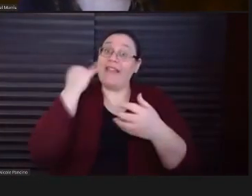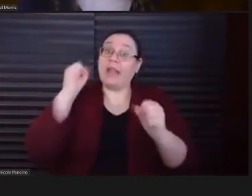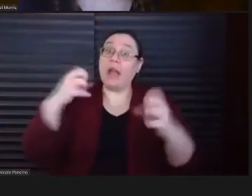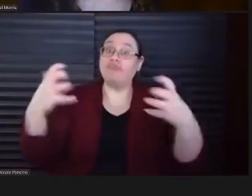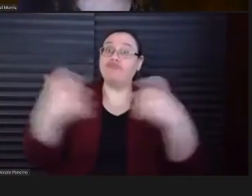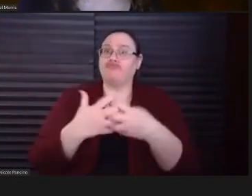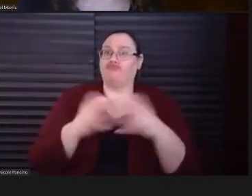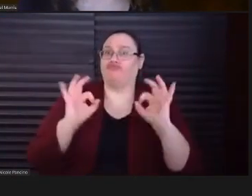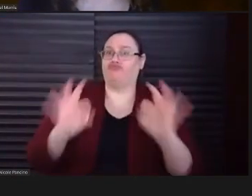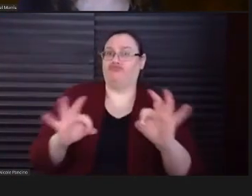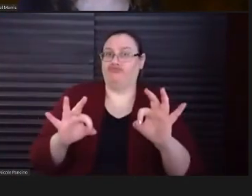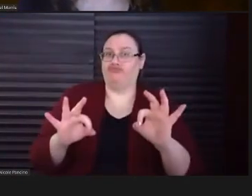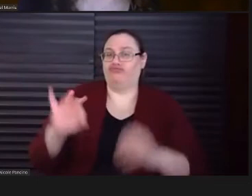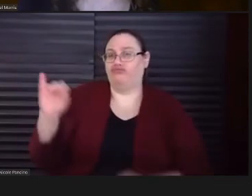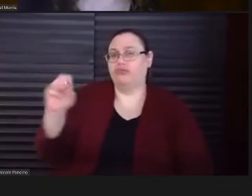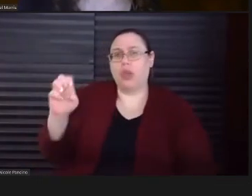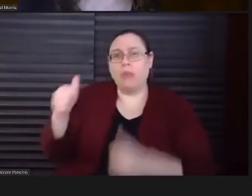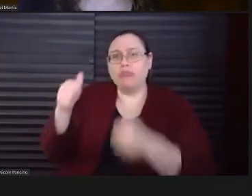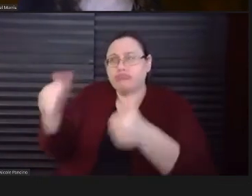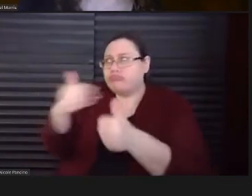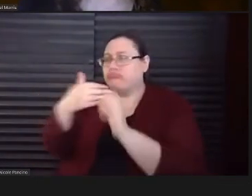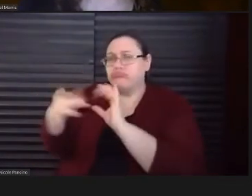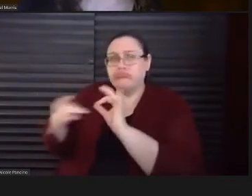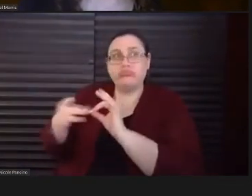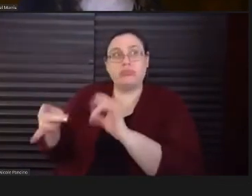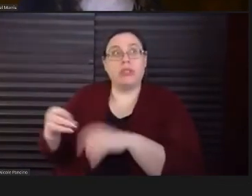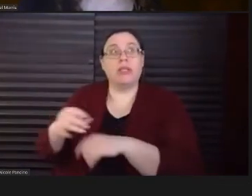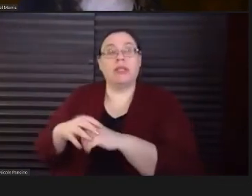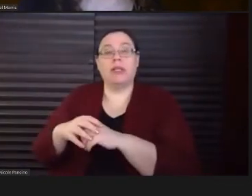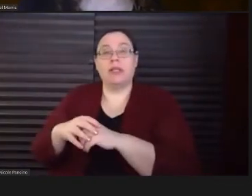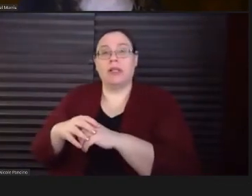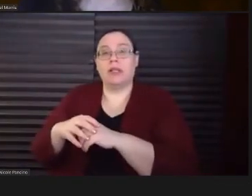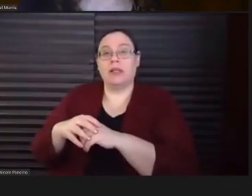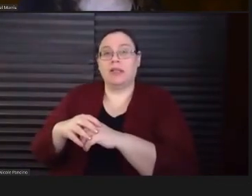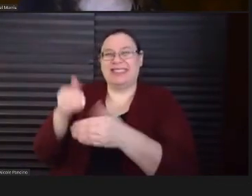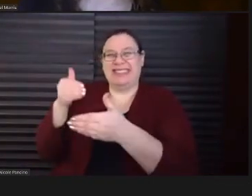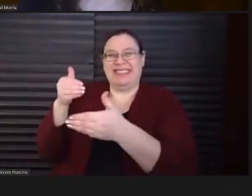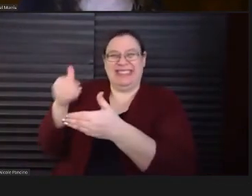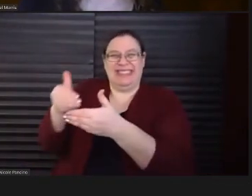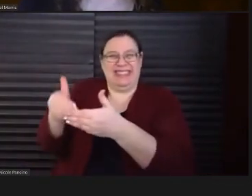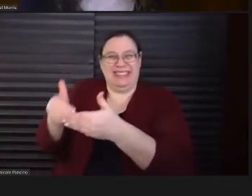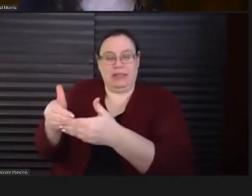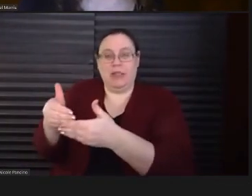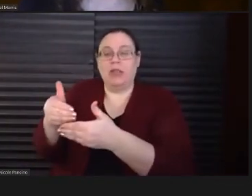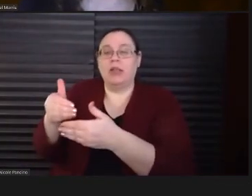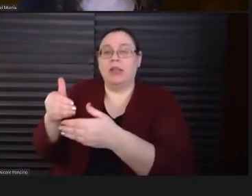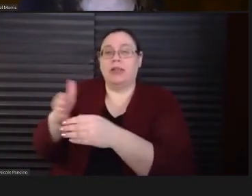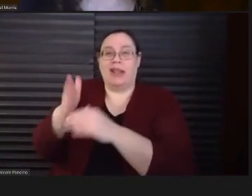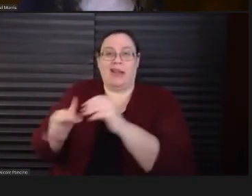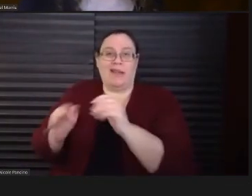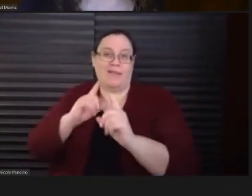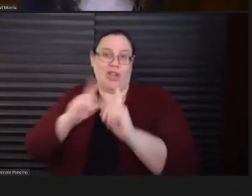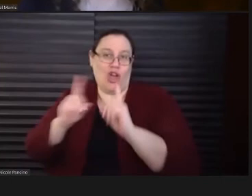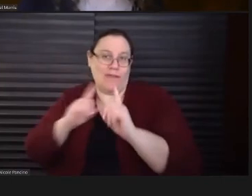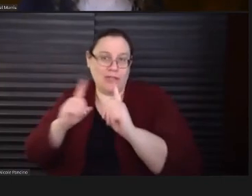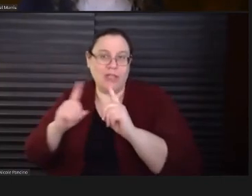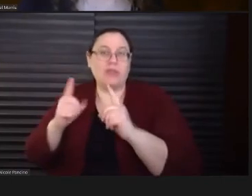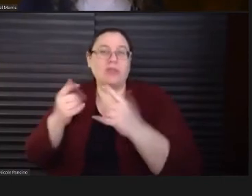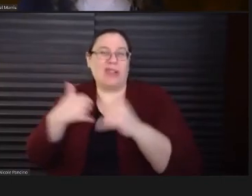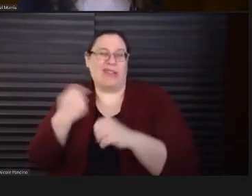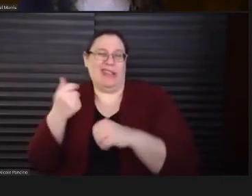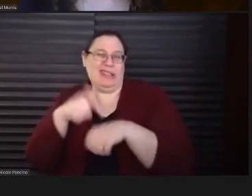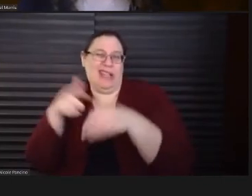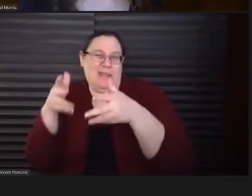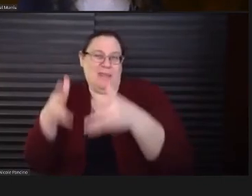Well said. We are towards the end of the conversation, but we still have a little bit more time.